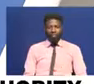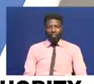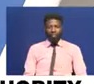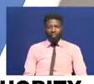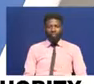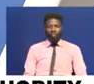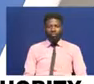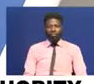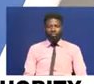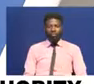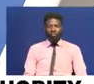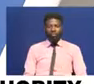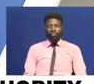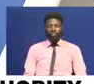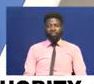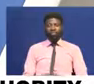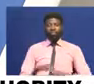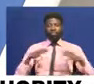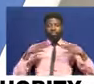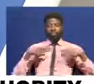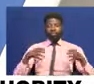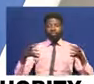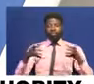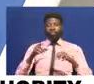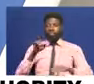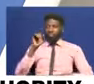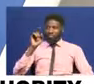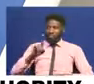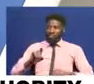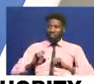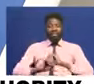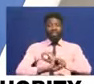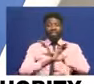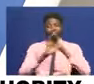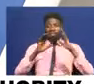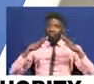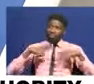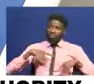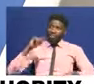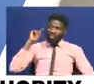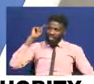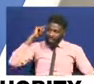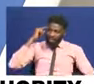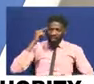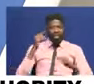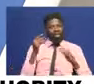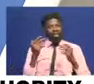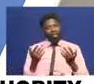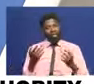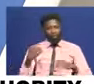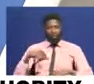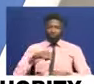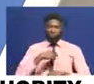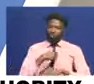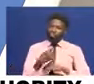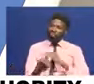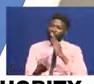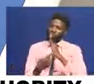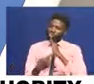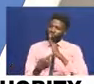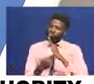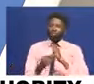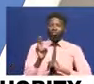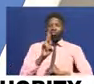So I want people to be clear on that objective. So the objective here, I don't want people to view it like, oh, we are bringing up technology so that people can lose jobs.